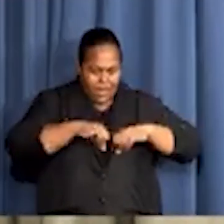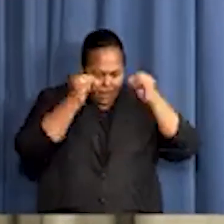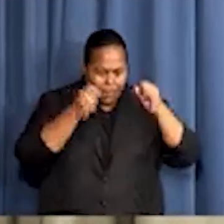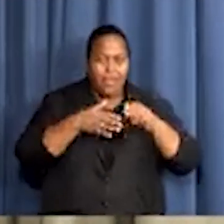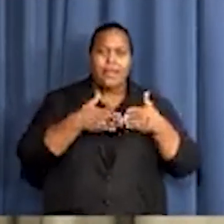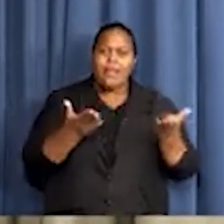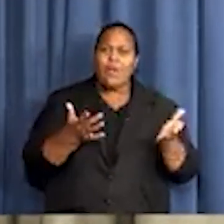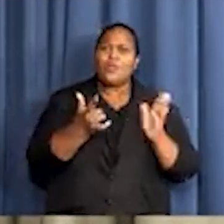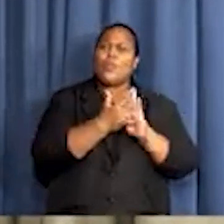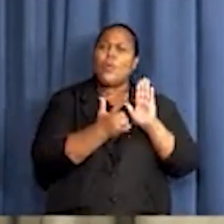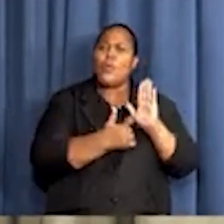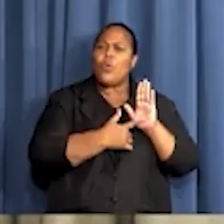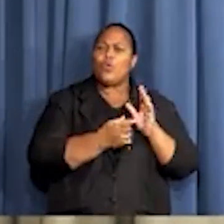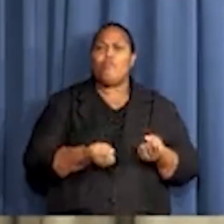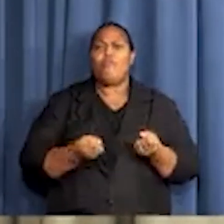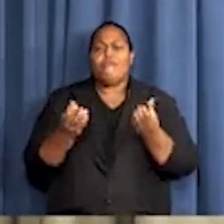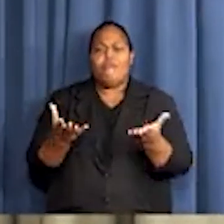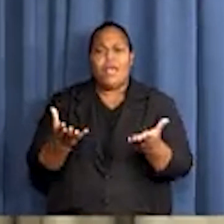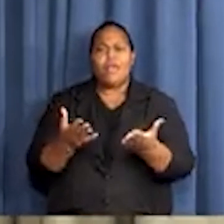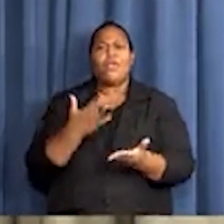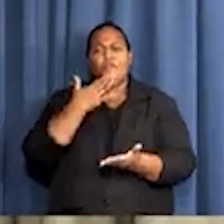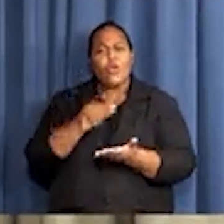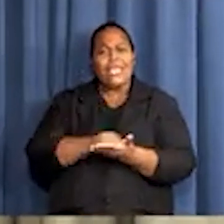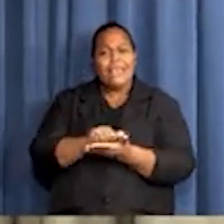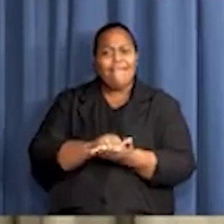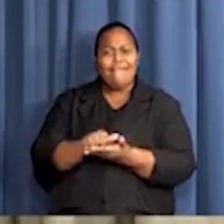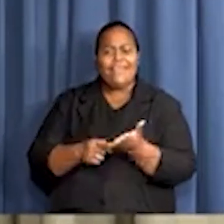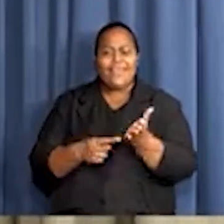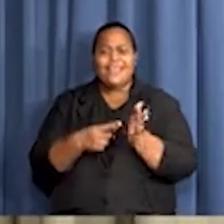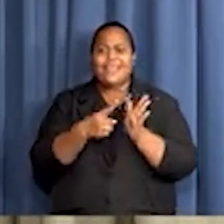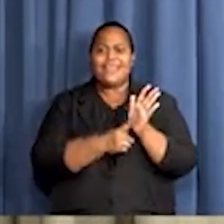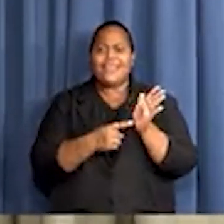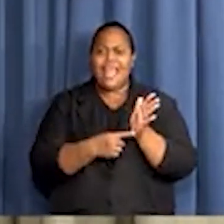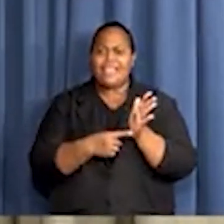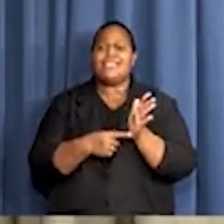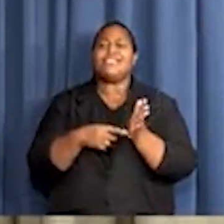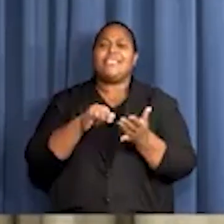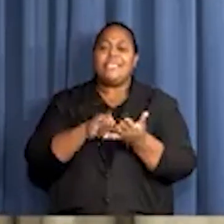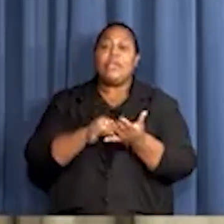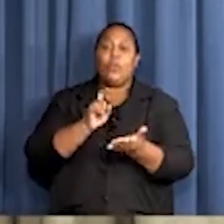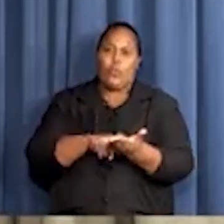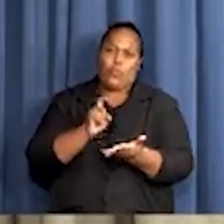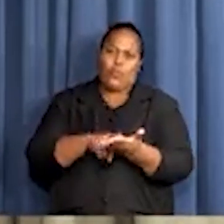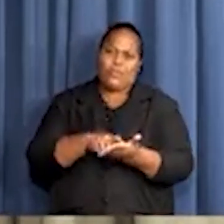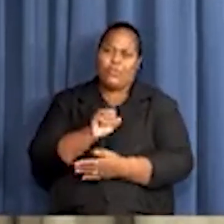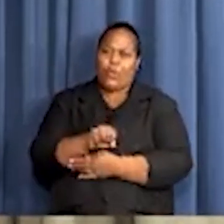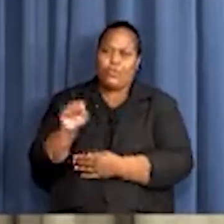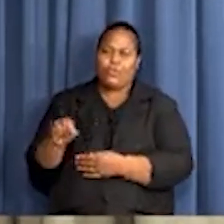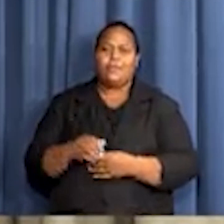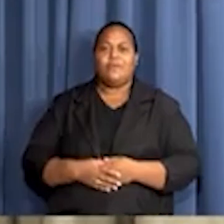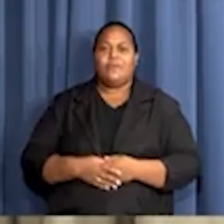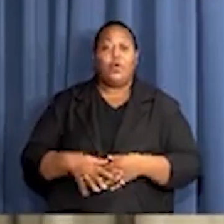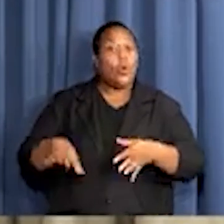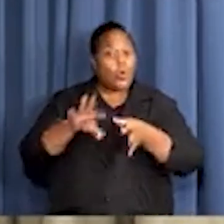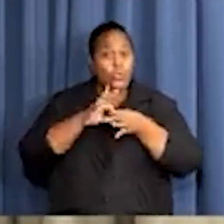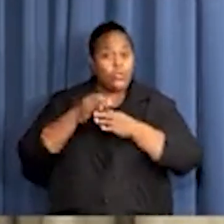to make provisions on forgiving of TELS and TELS debts. The coalition government is